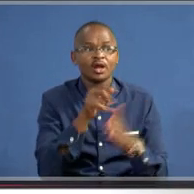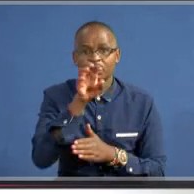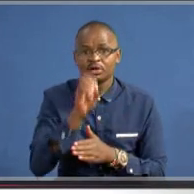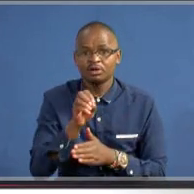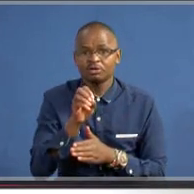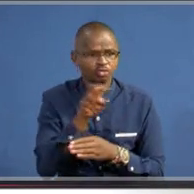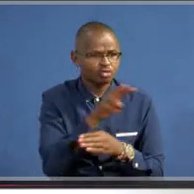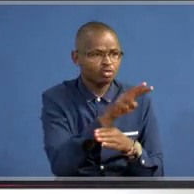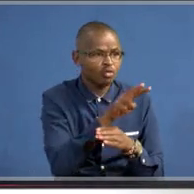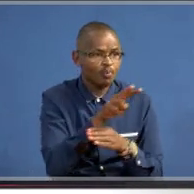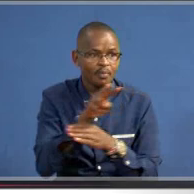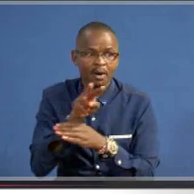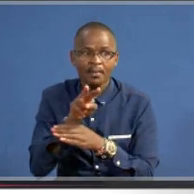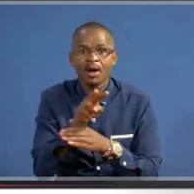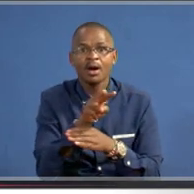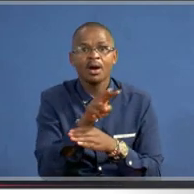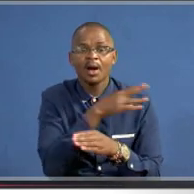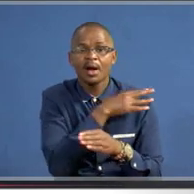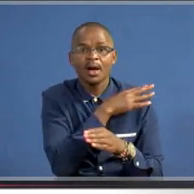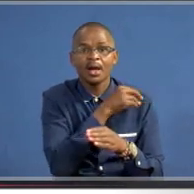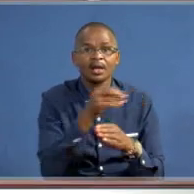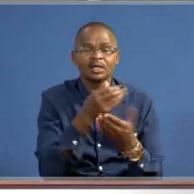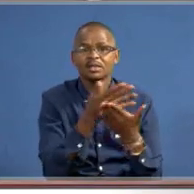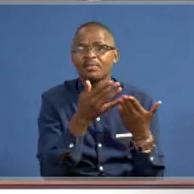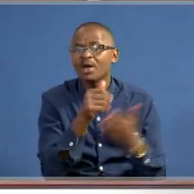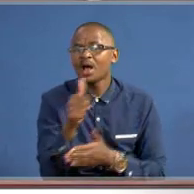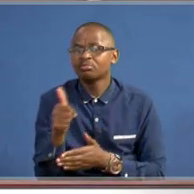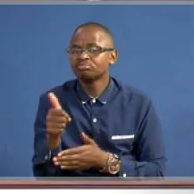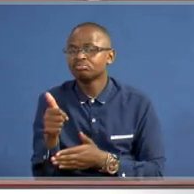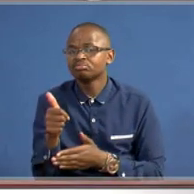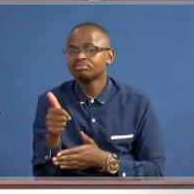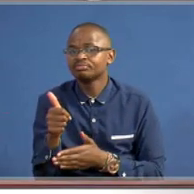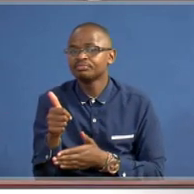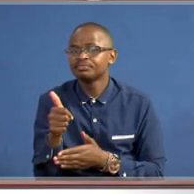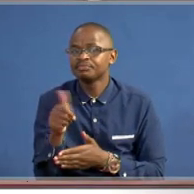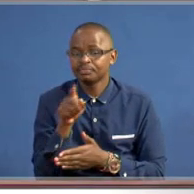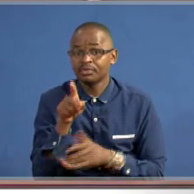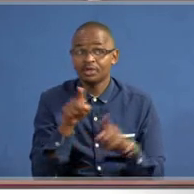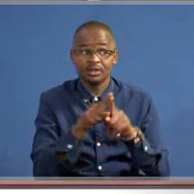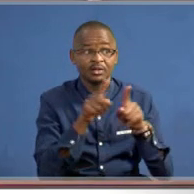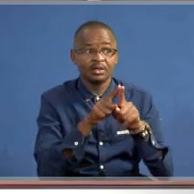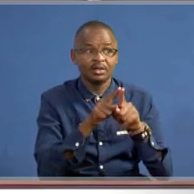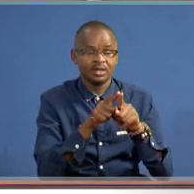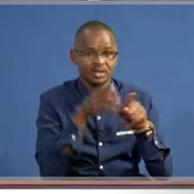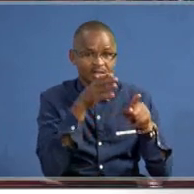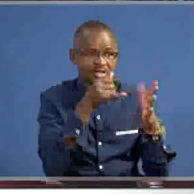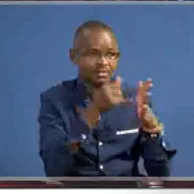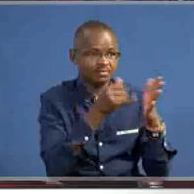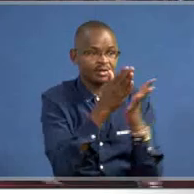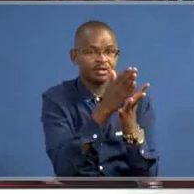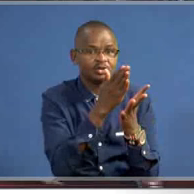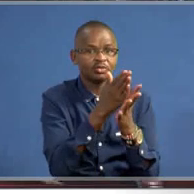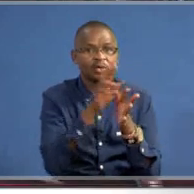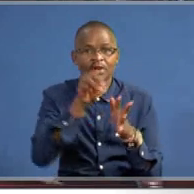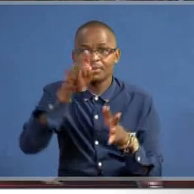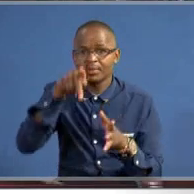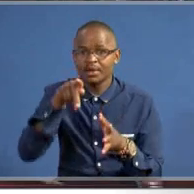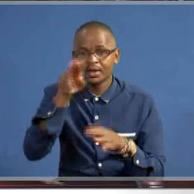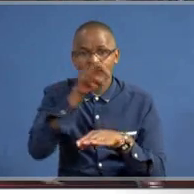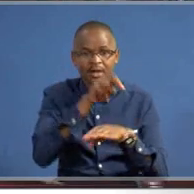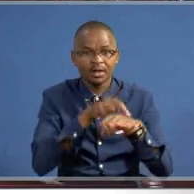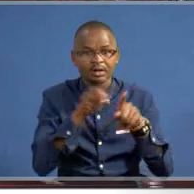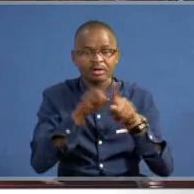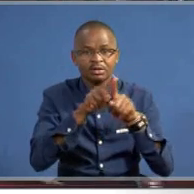supervise Italy just move somewhere else a thin line exists between legislation from National